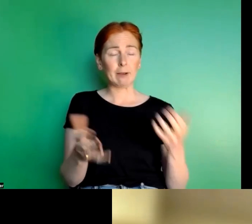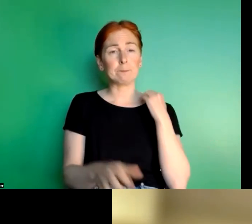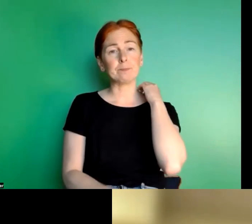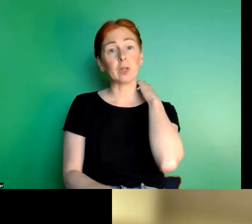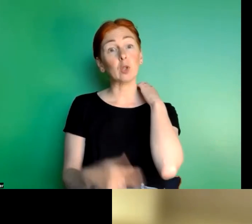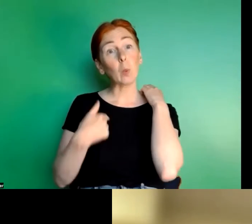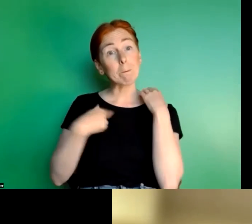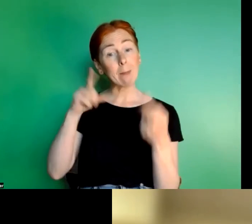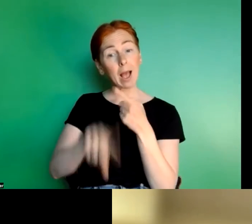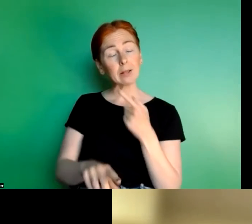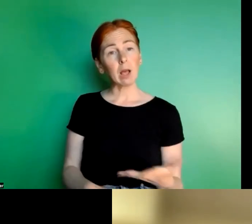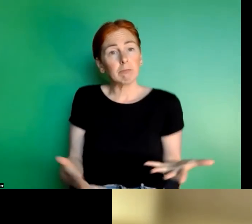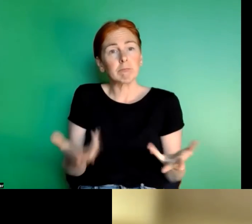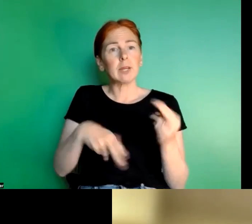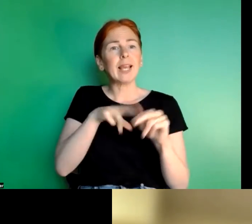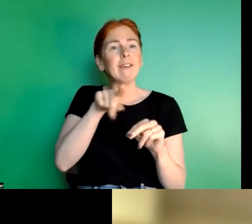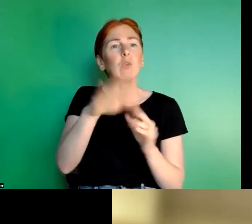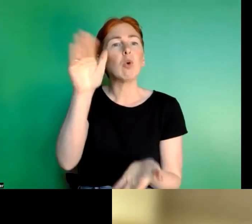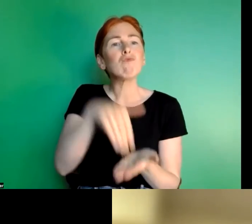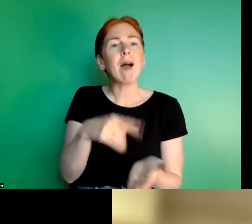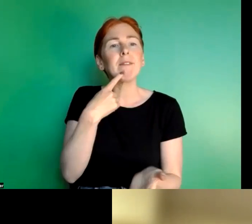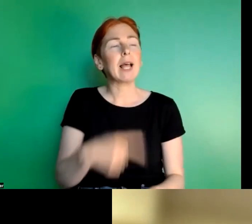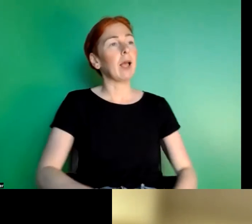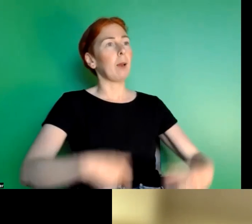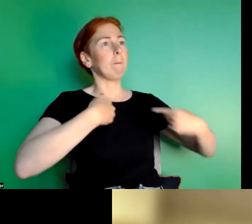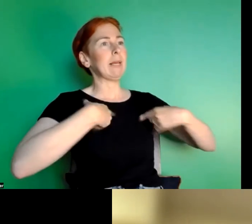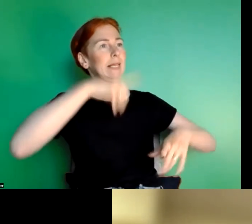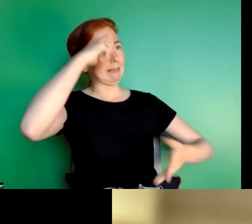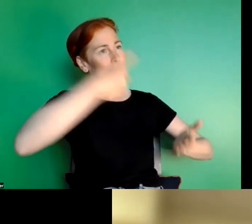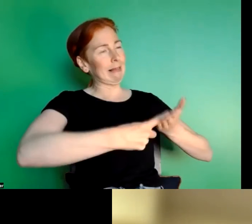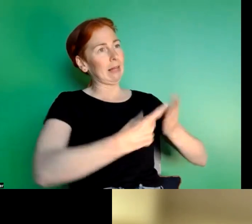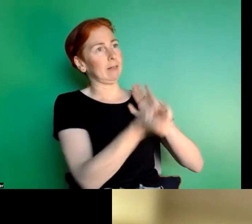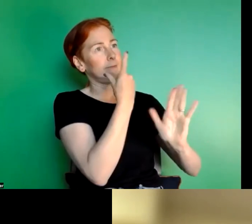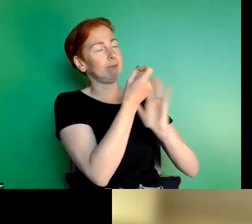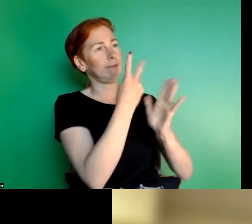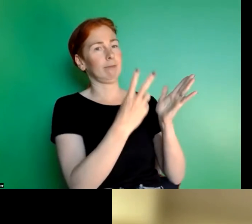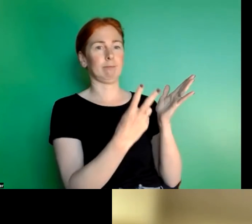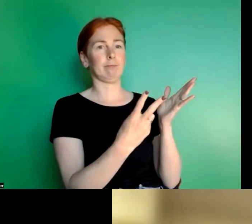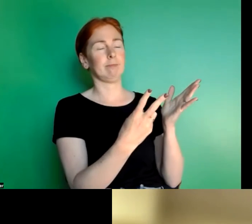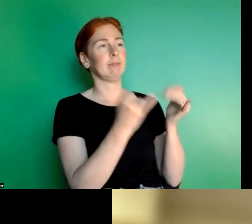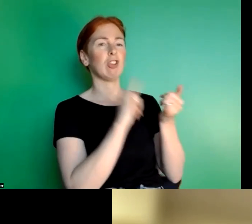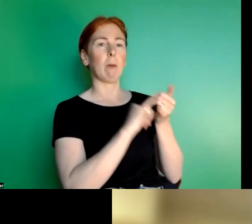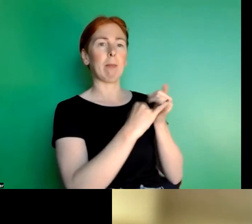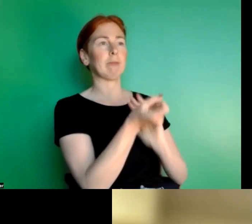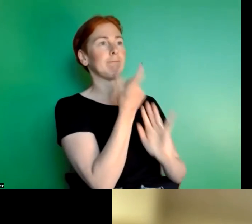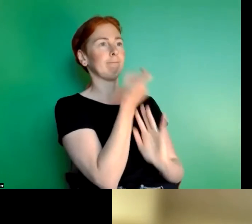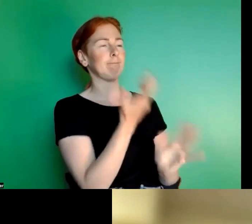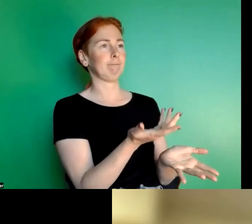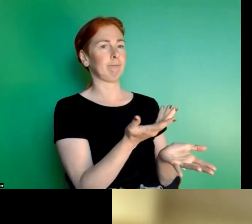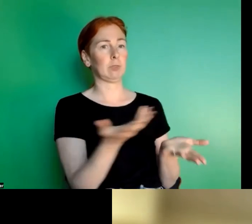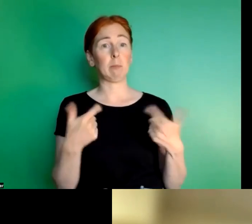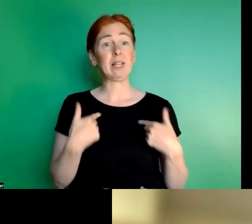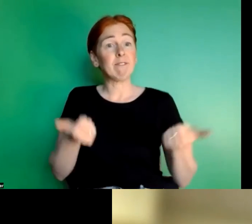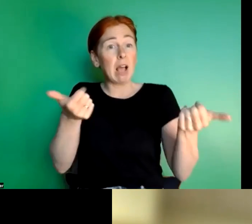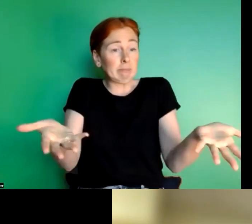you've decided you take them, great, carry on. I'm not going to stop you. We don't have enough evidence to be able to prescribe it on the NHS, and therefore we won't prescribe